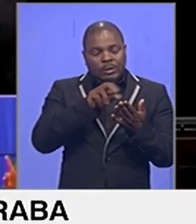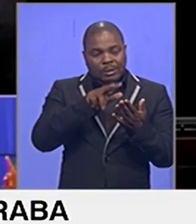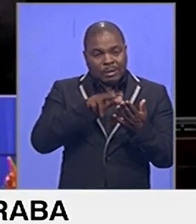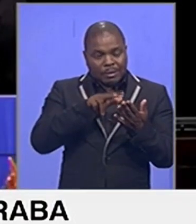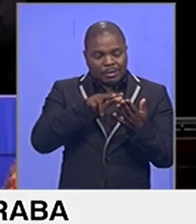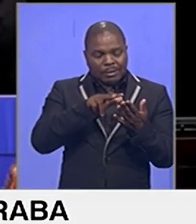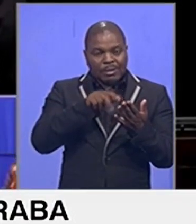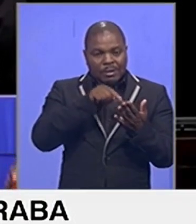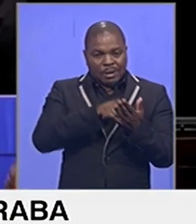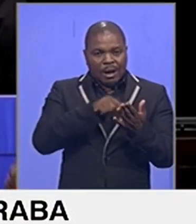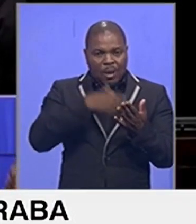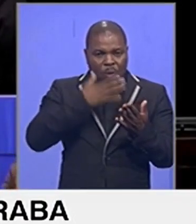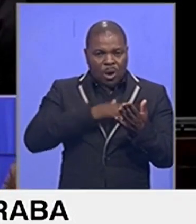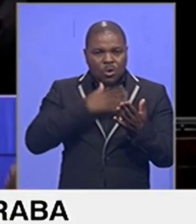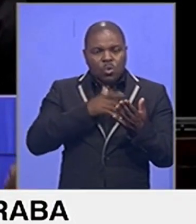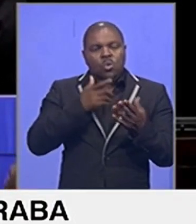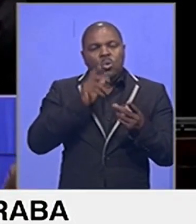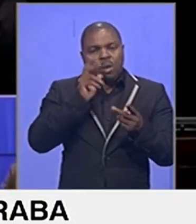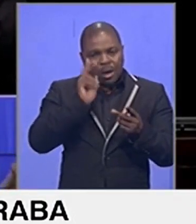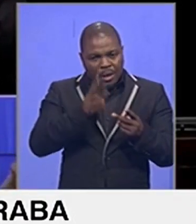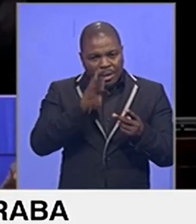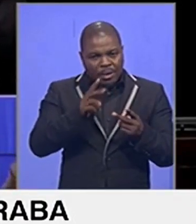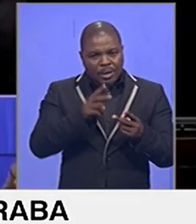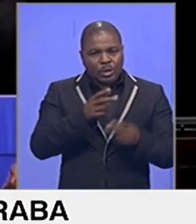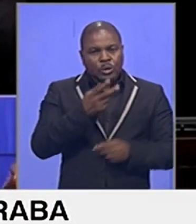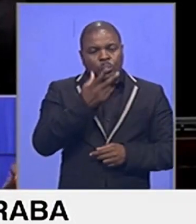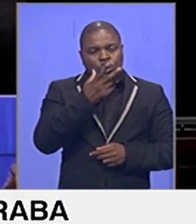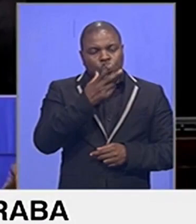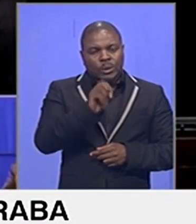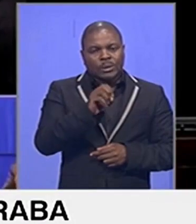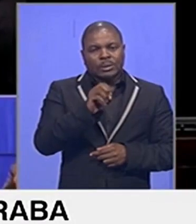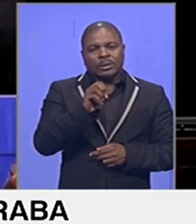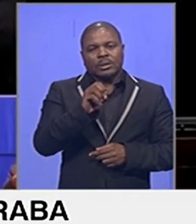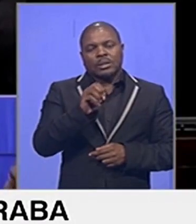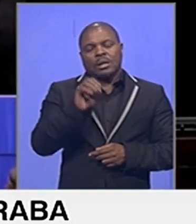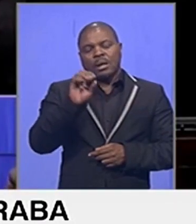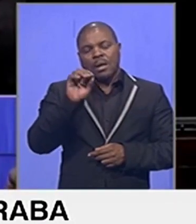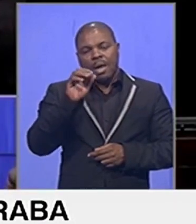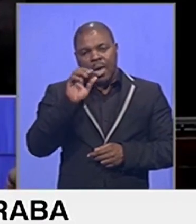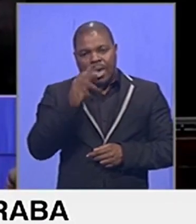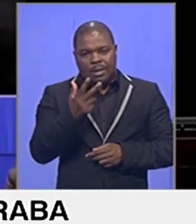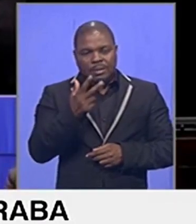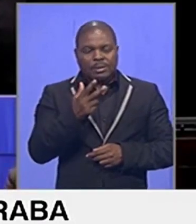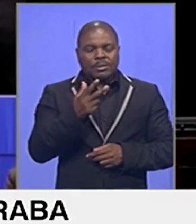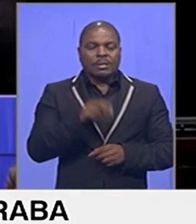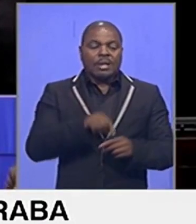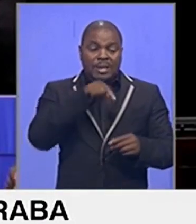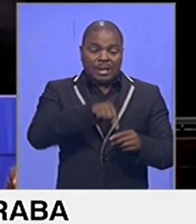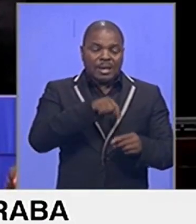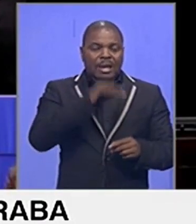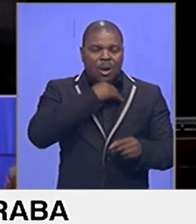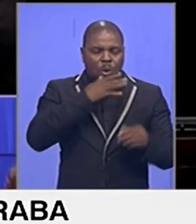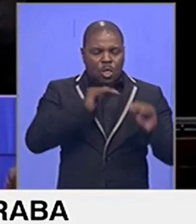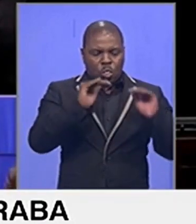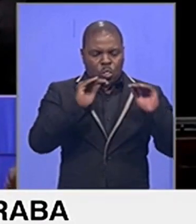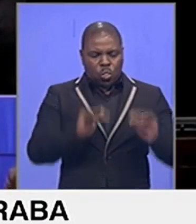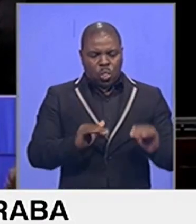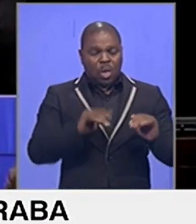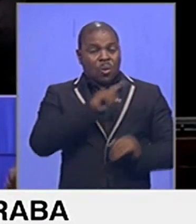wanted us to go below that 28. This time round,